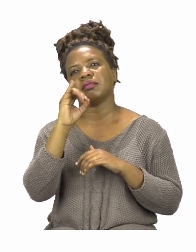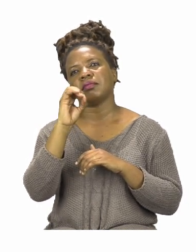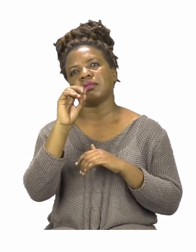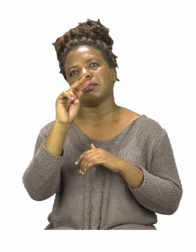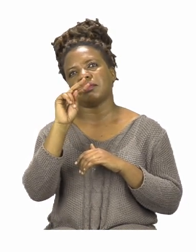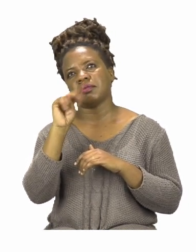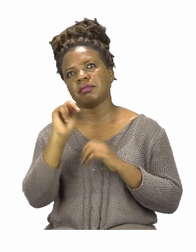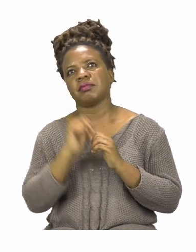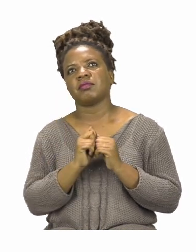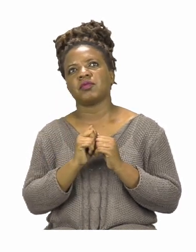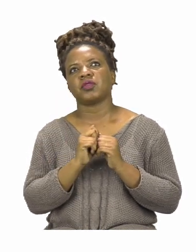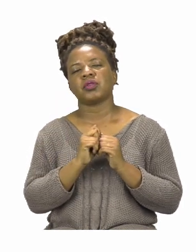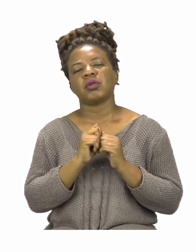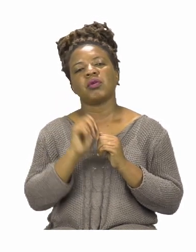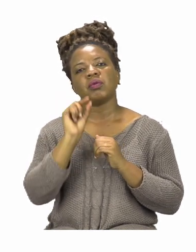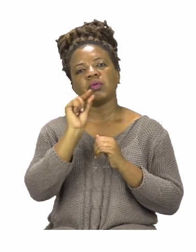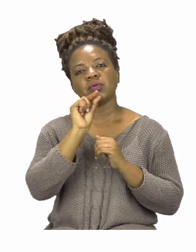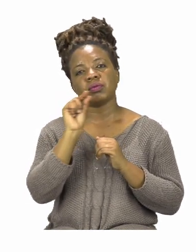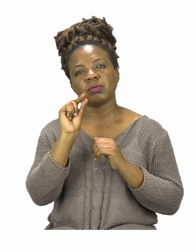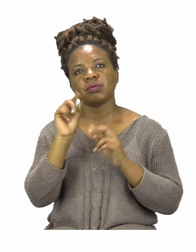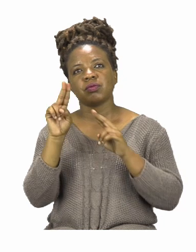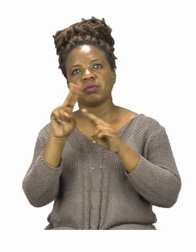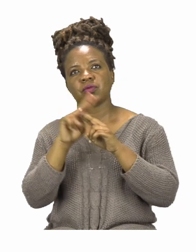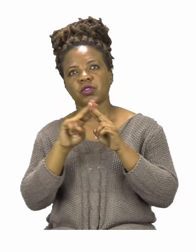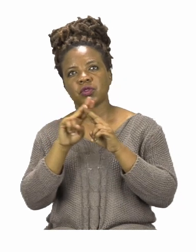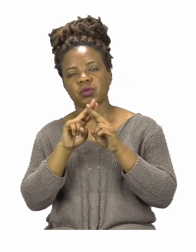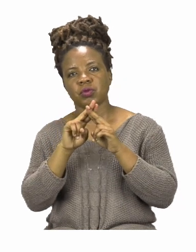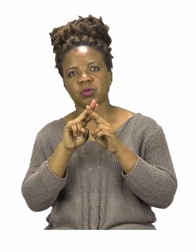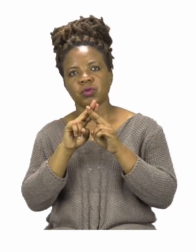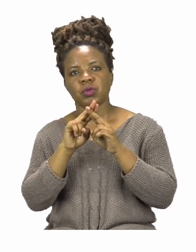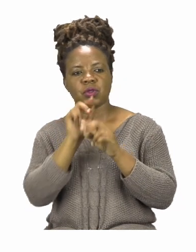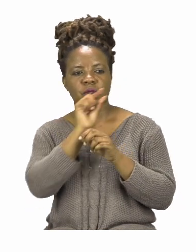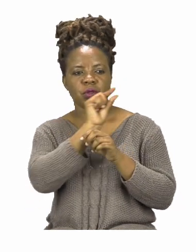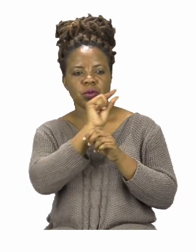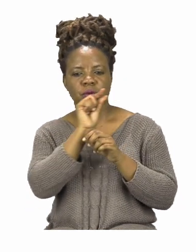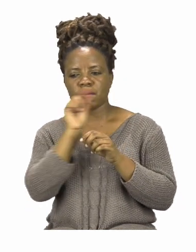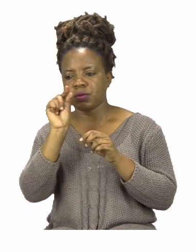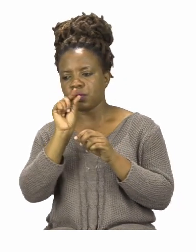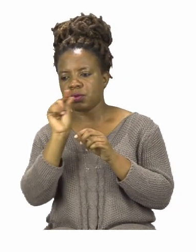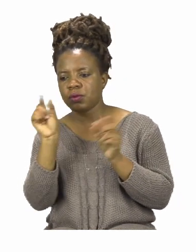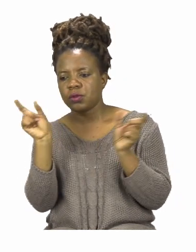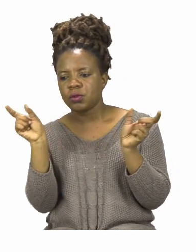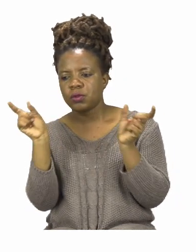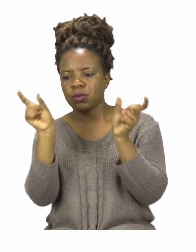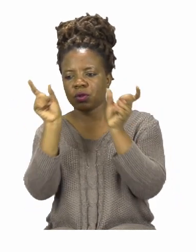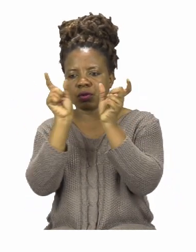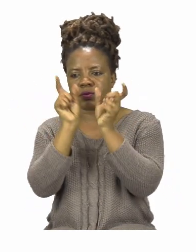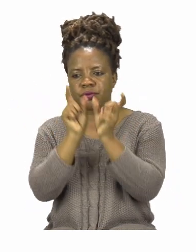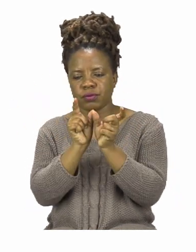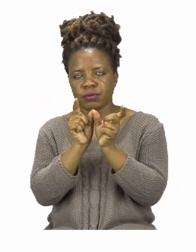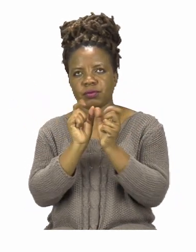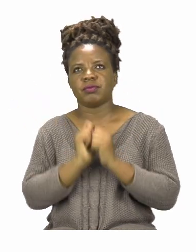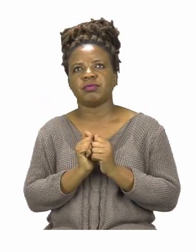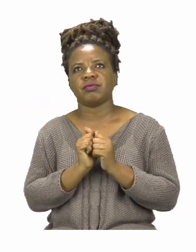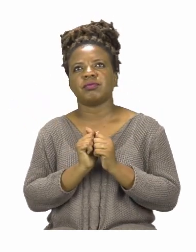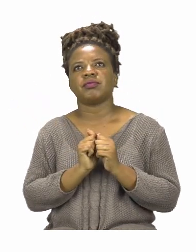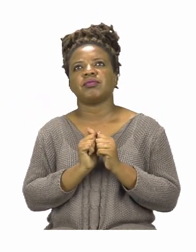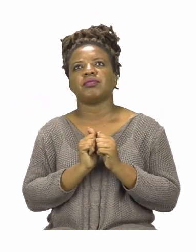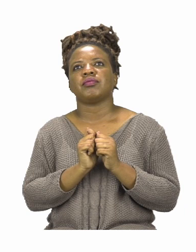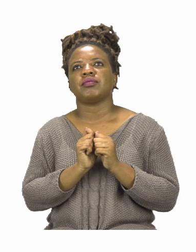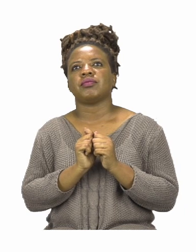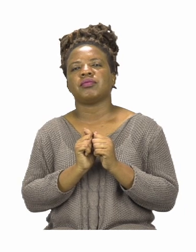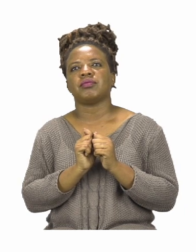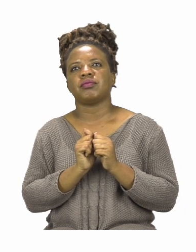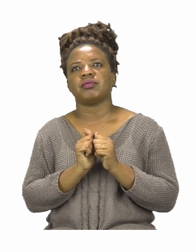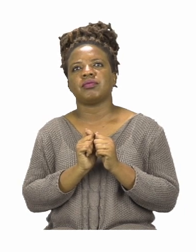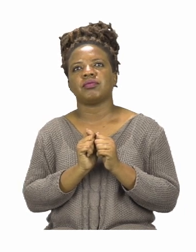make them one. Now, remember, sentences can be complete by themselves, but sometimes we need to either shorten them or put